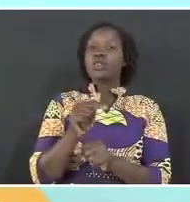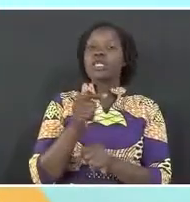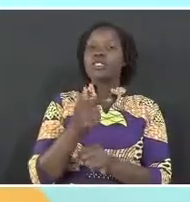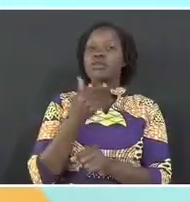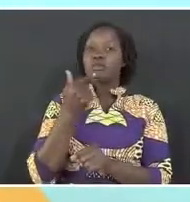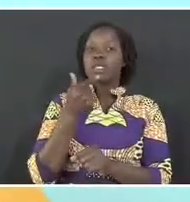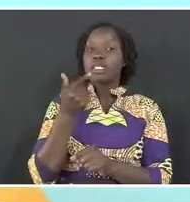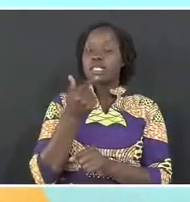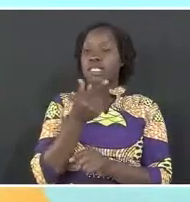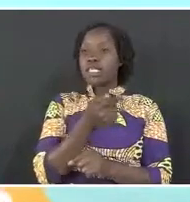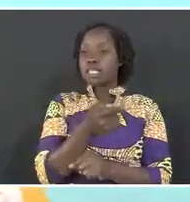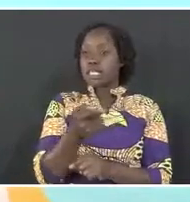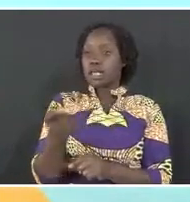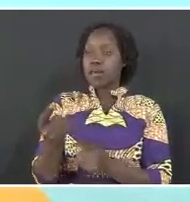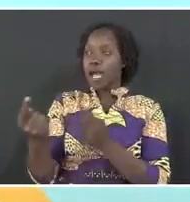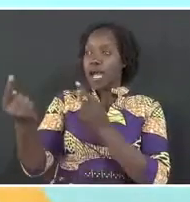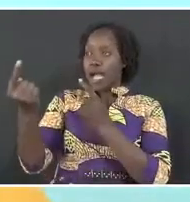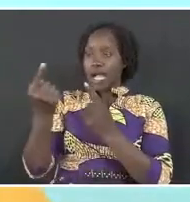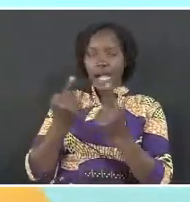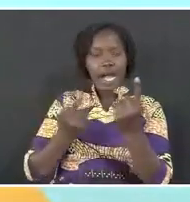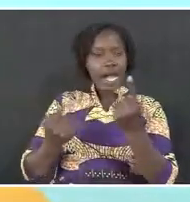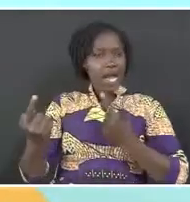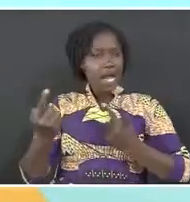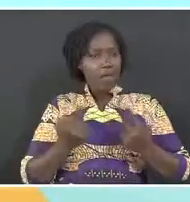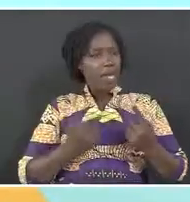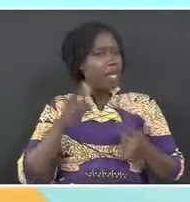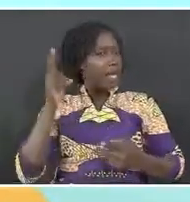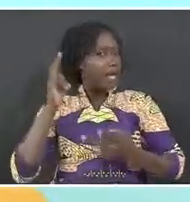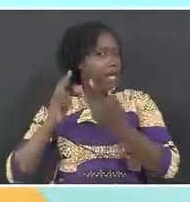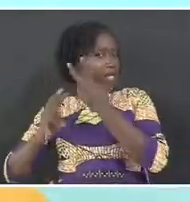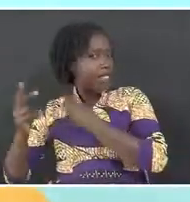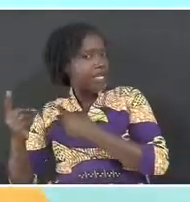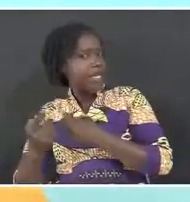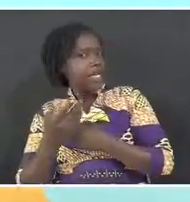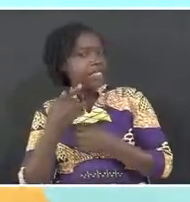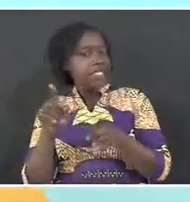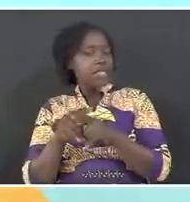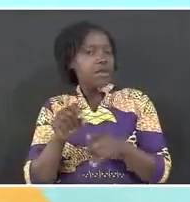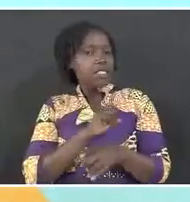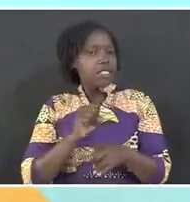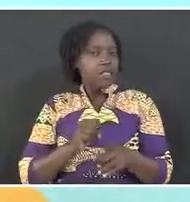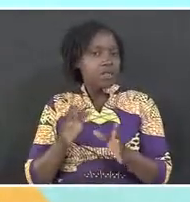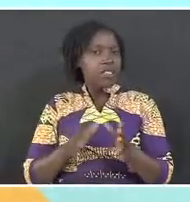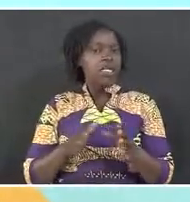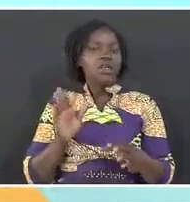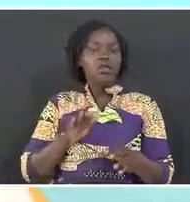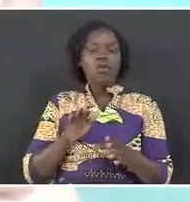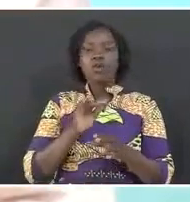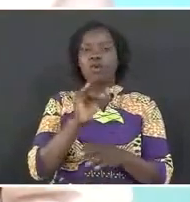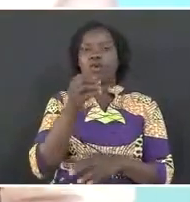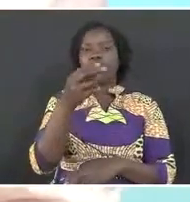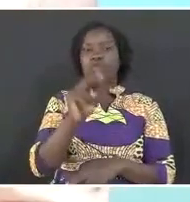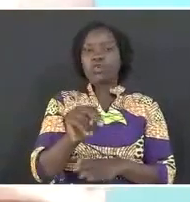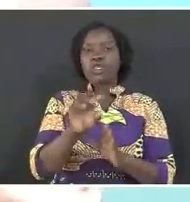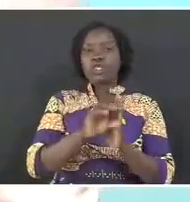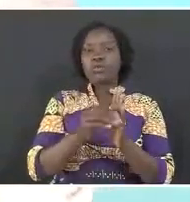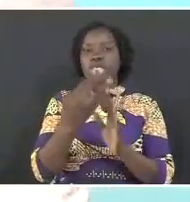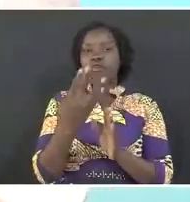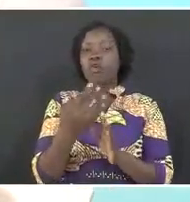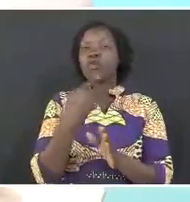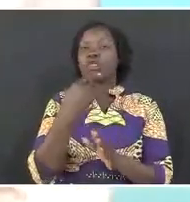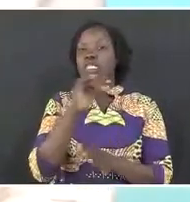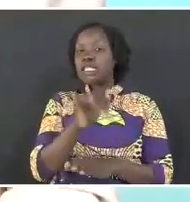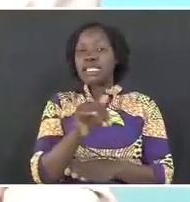telling people, come and see or come and hear. Just like the Samaritan woman of John chapter 4, who